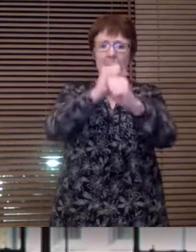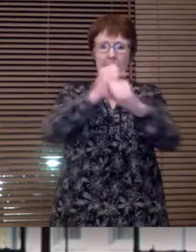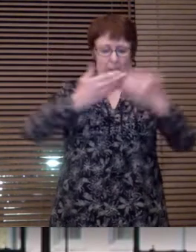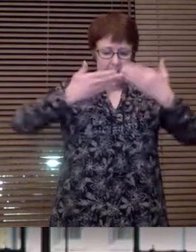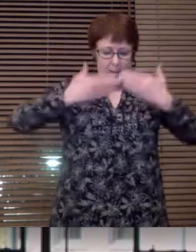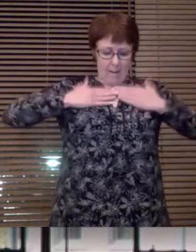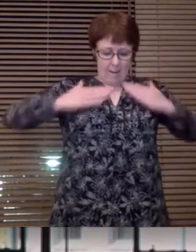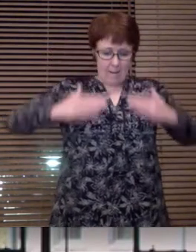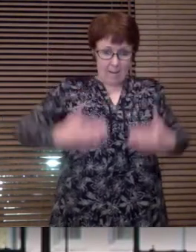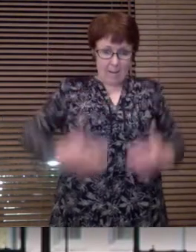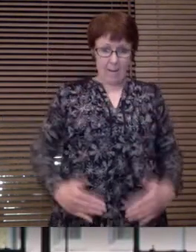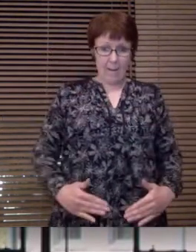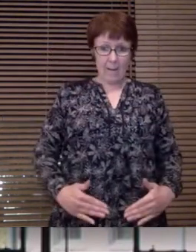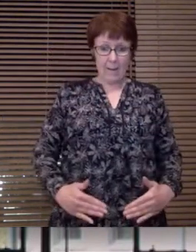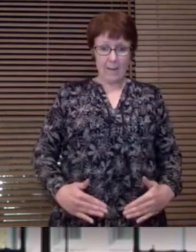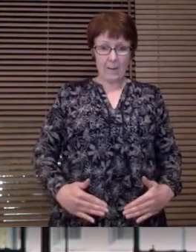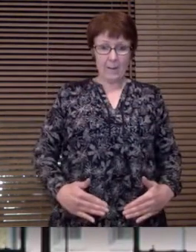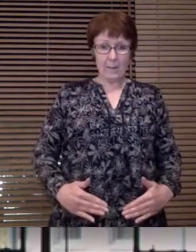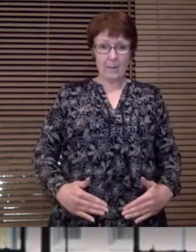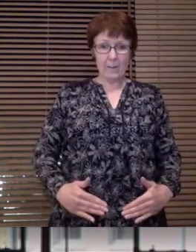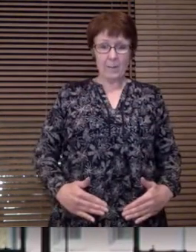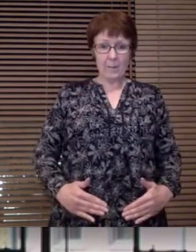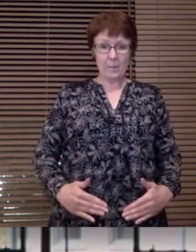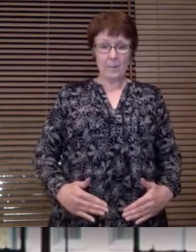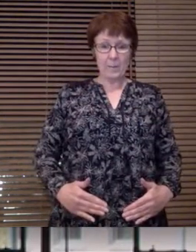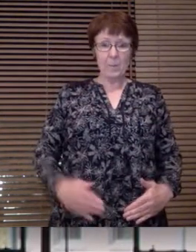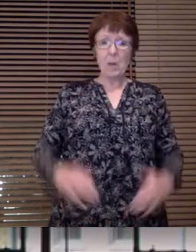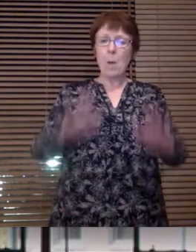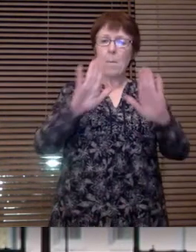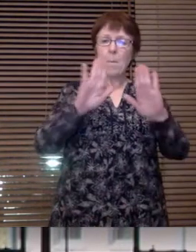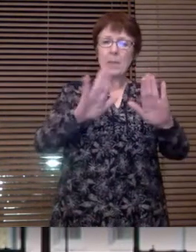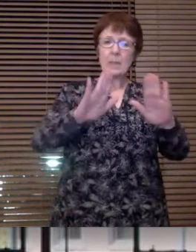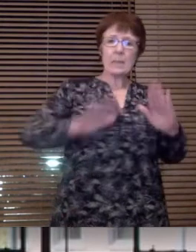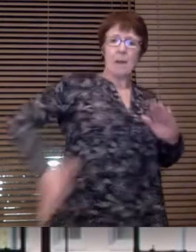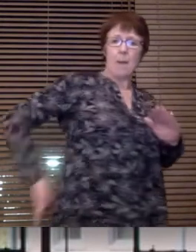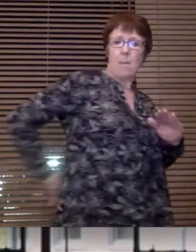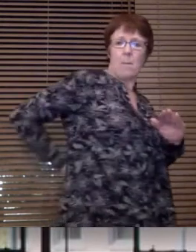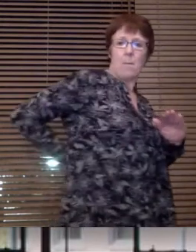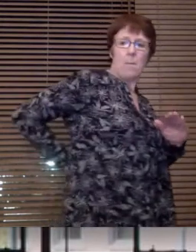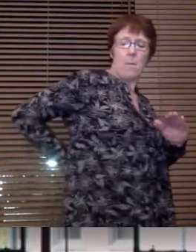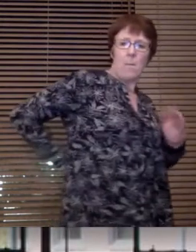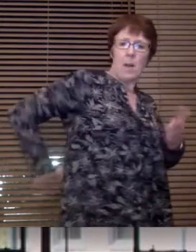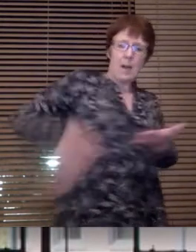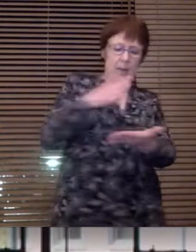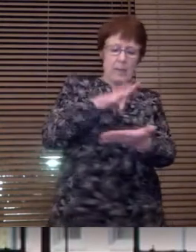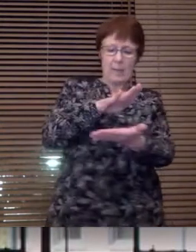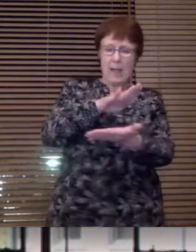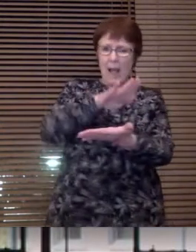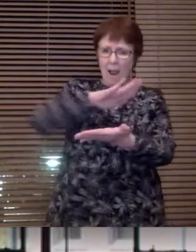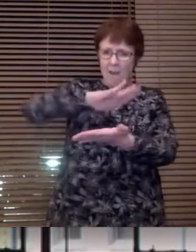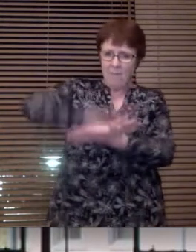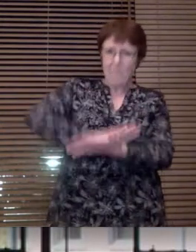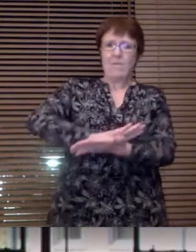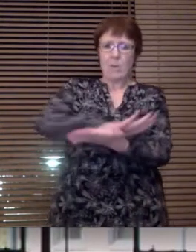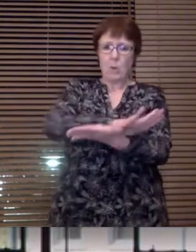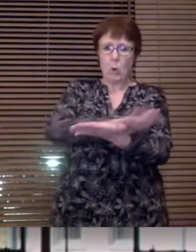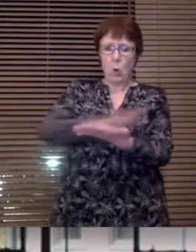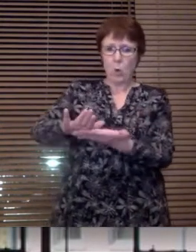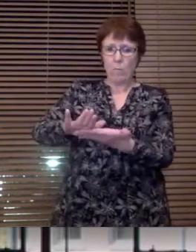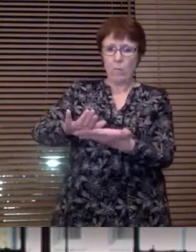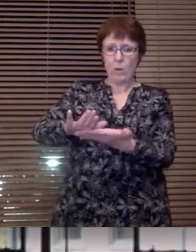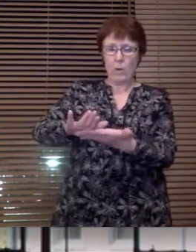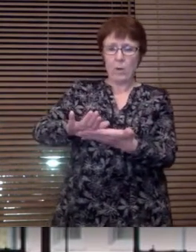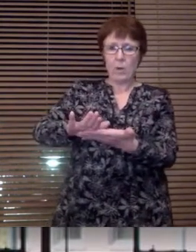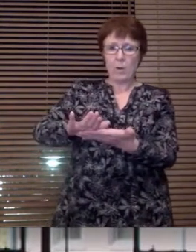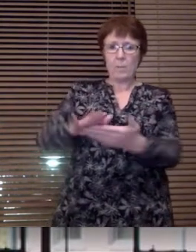for 30 seconds. We lay on the back. Now the important point is the lower back wants to be tucked under the floor, tucked on the floor. So if I put my hands in,